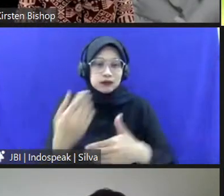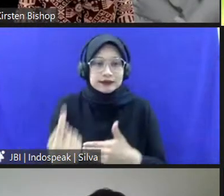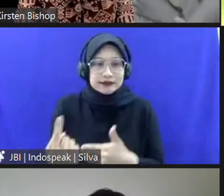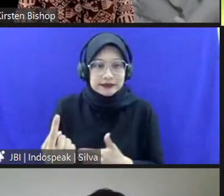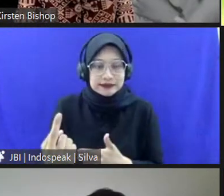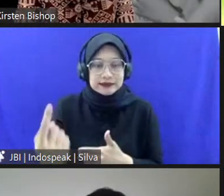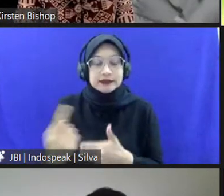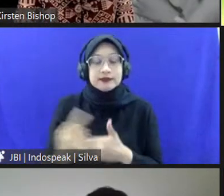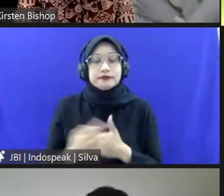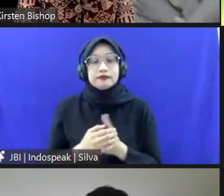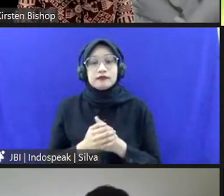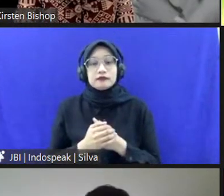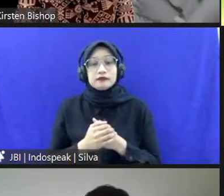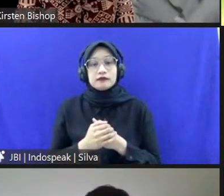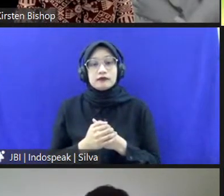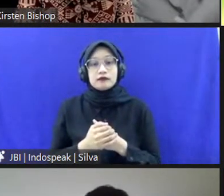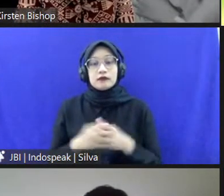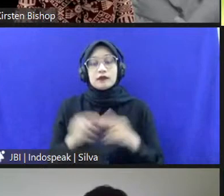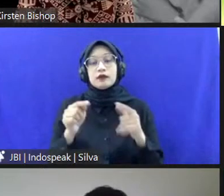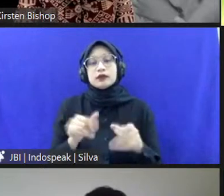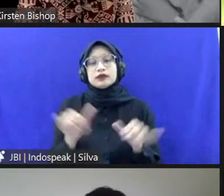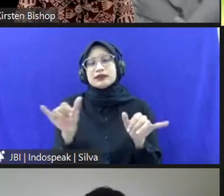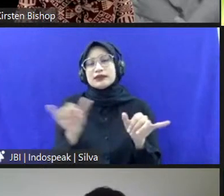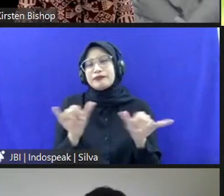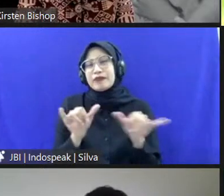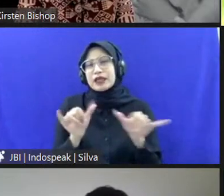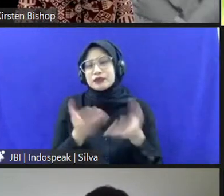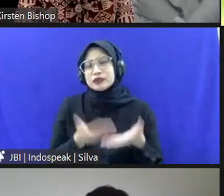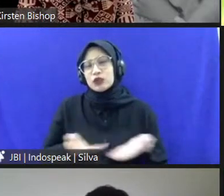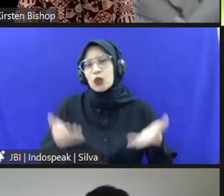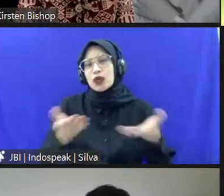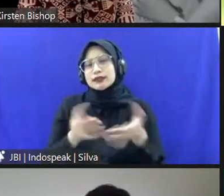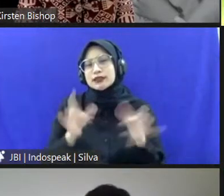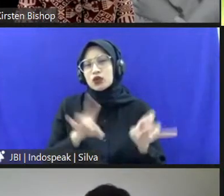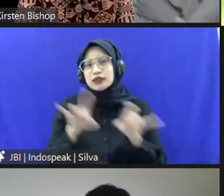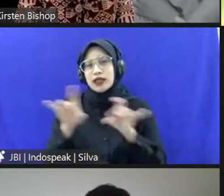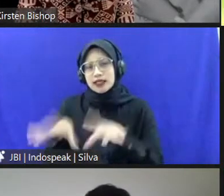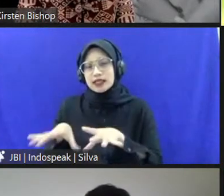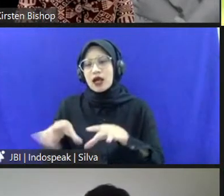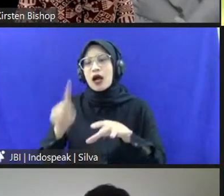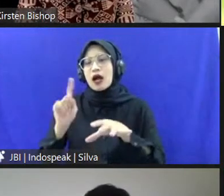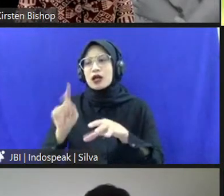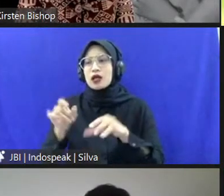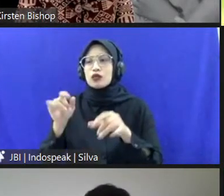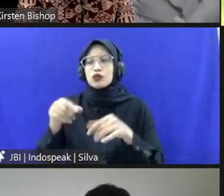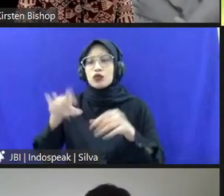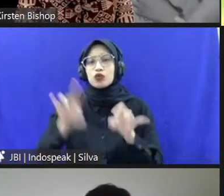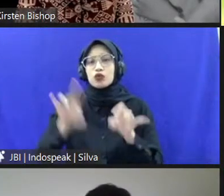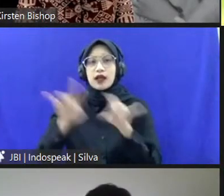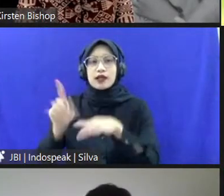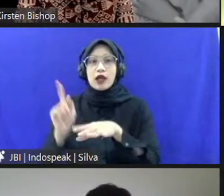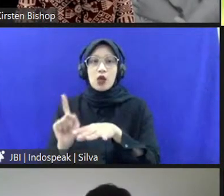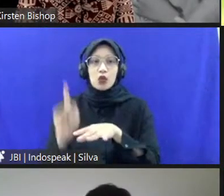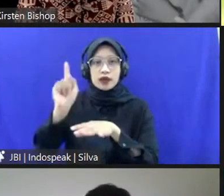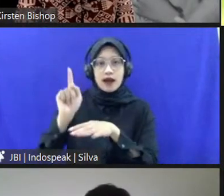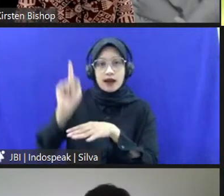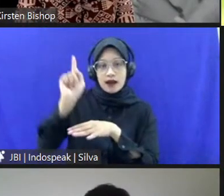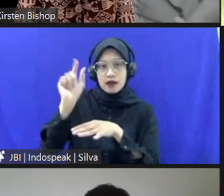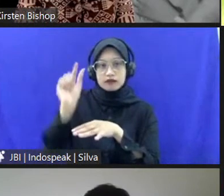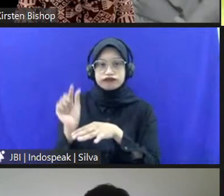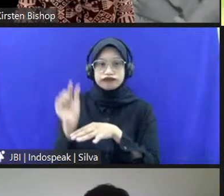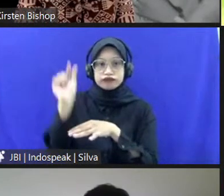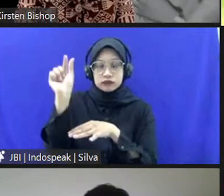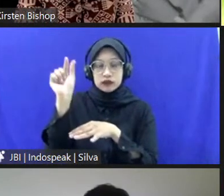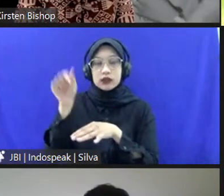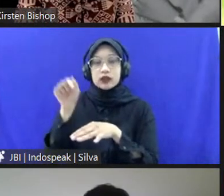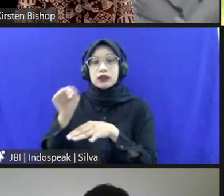think, in Australia. There's an area in the northern part of Australia where they did this release. Now